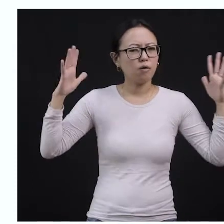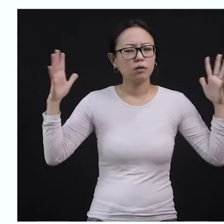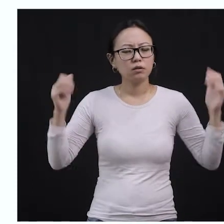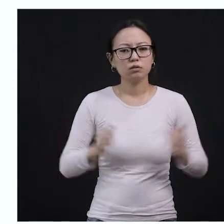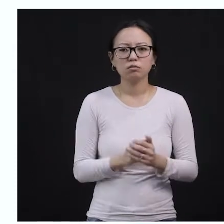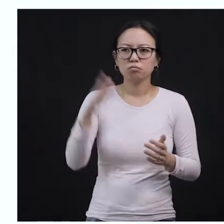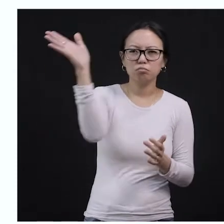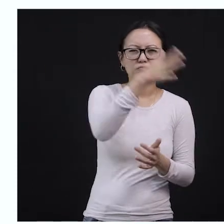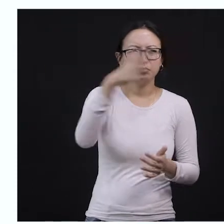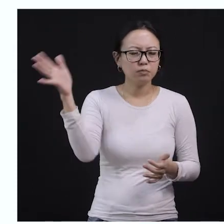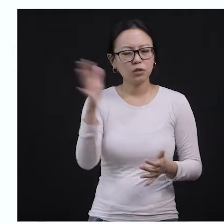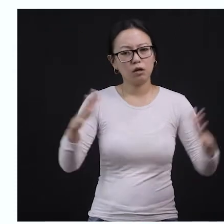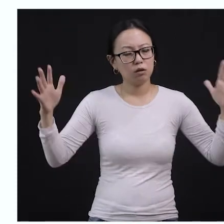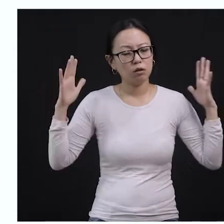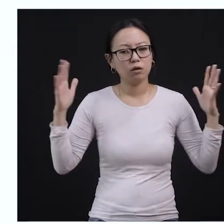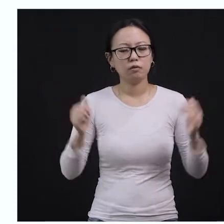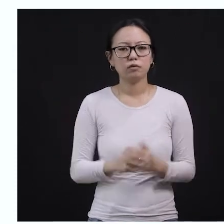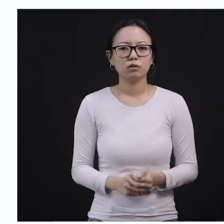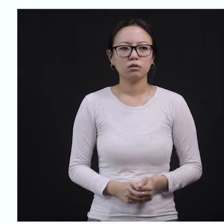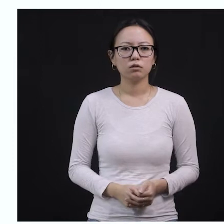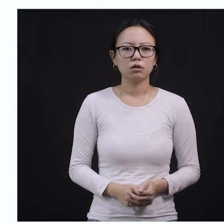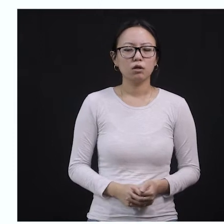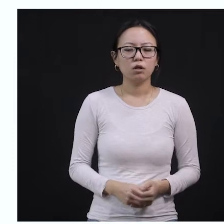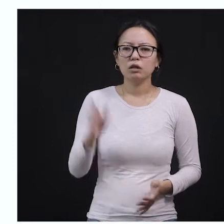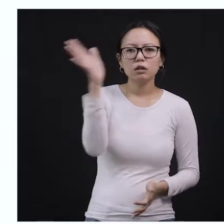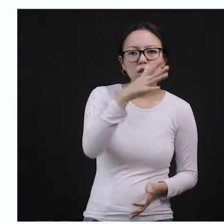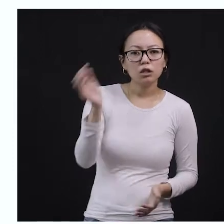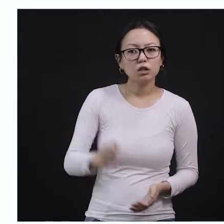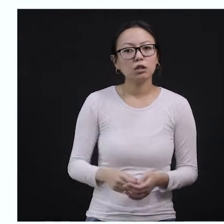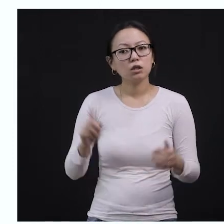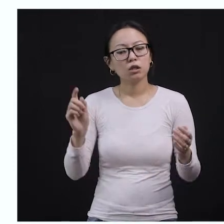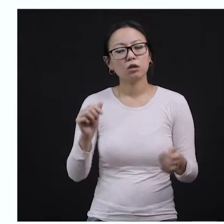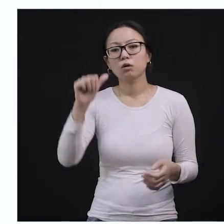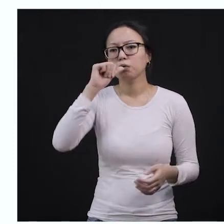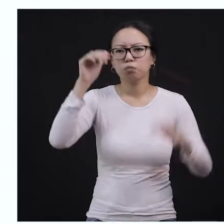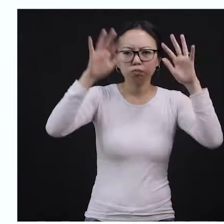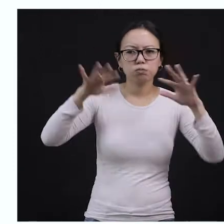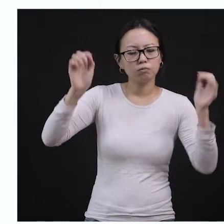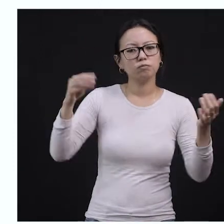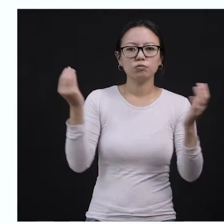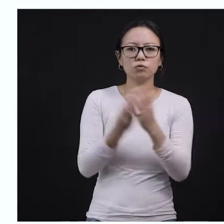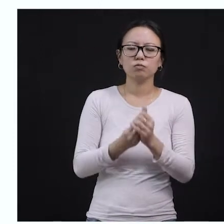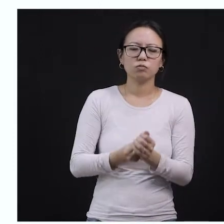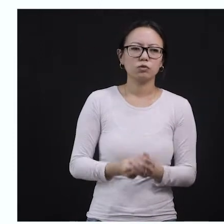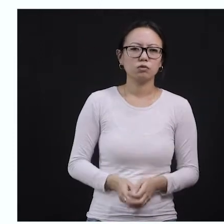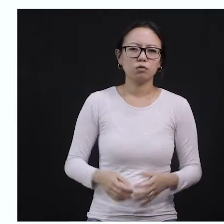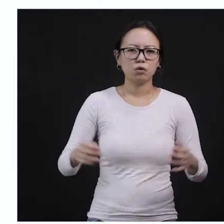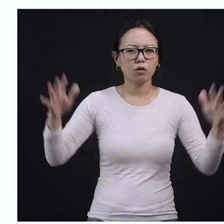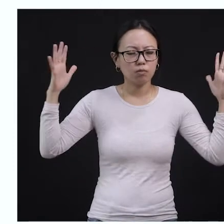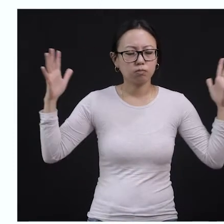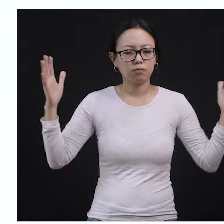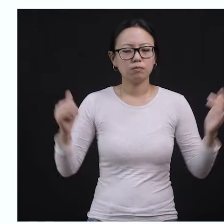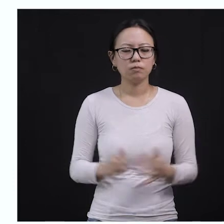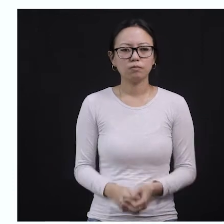that blows along with the rainwater. So during those times, because of the very strong intensity of